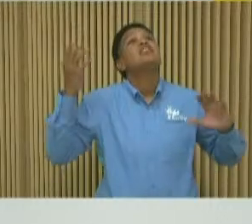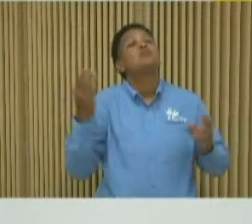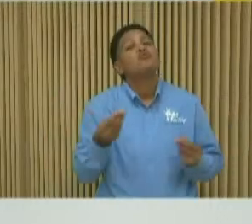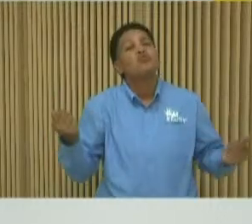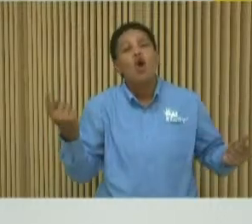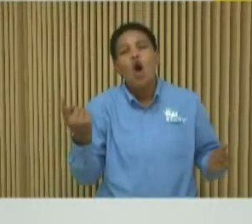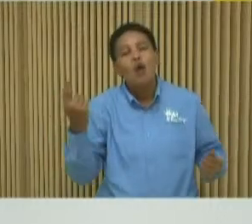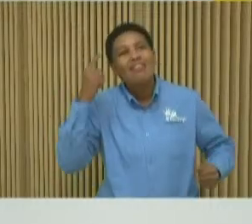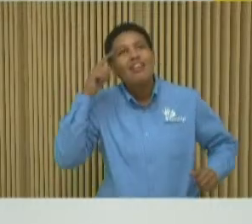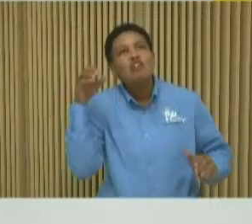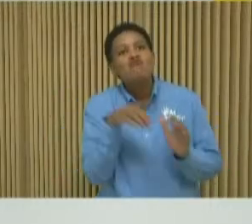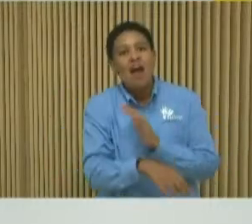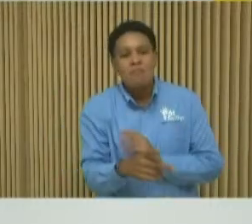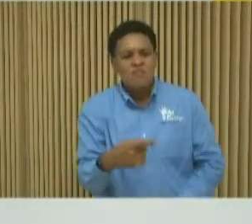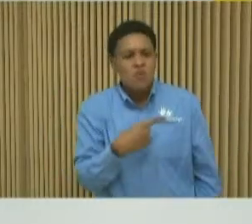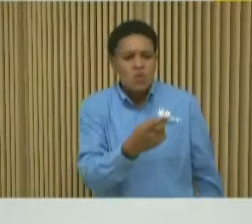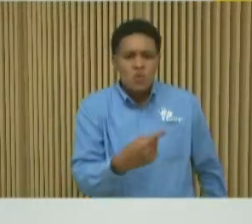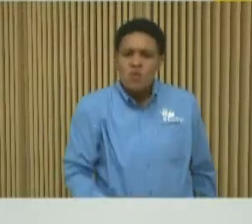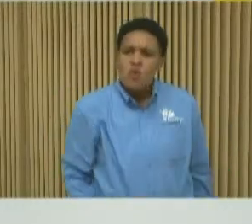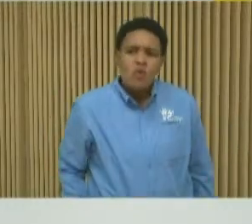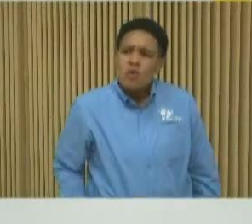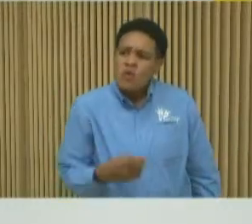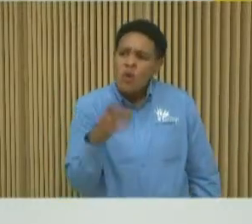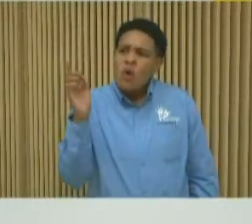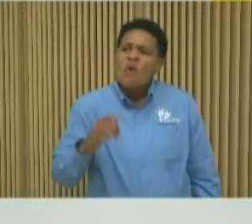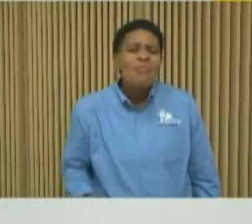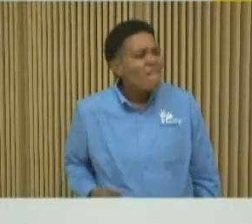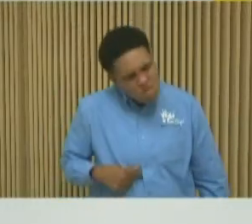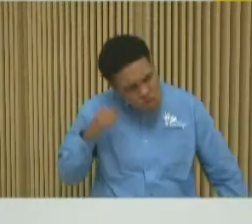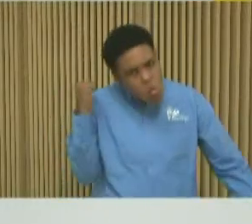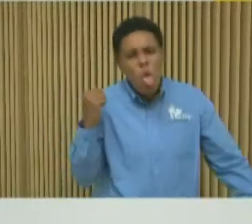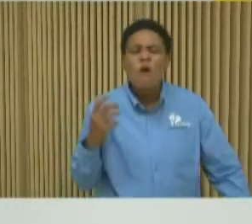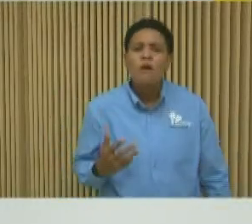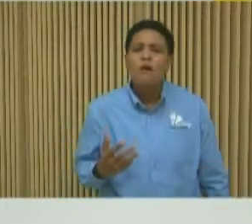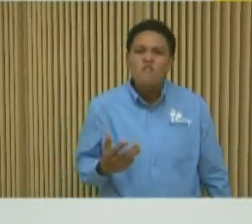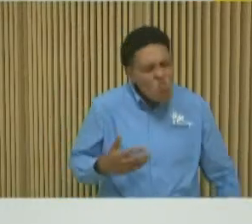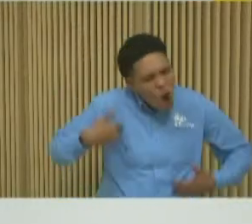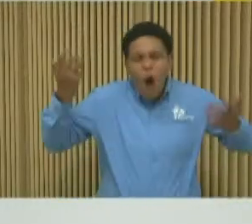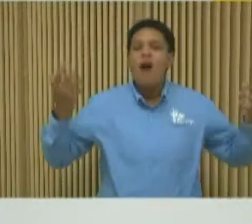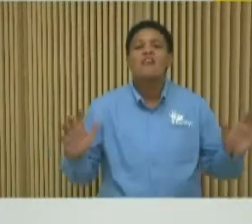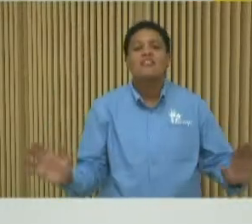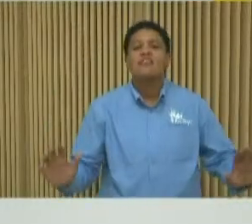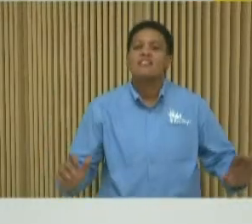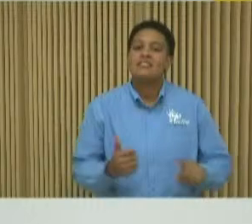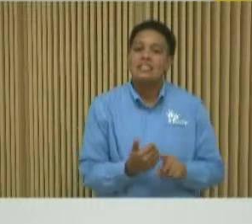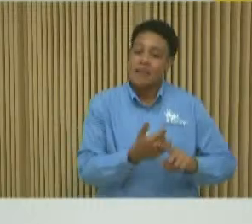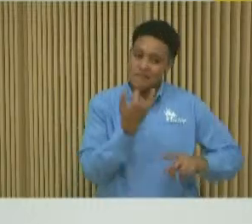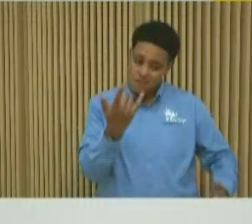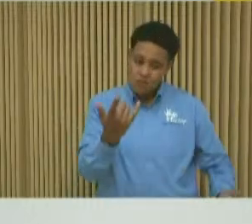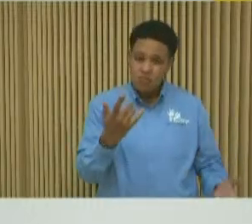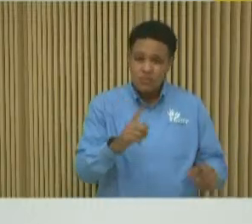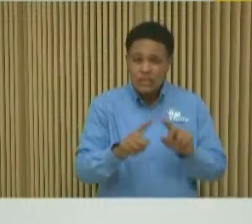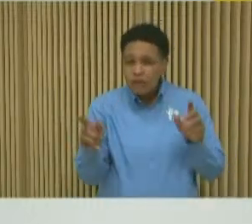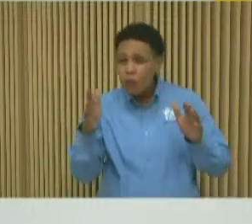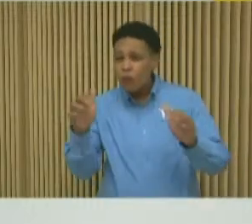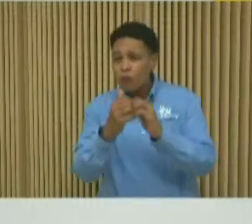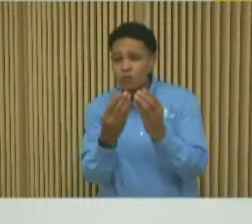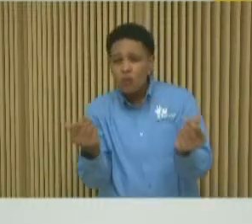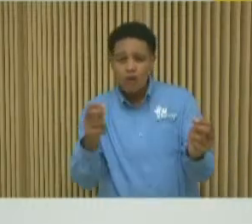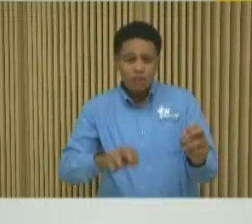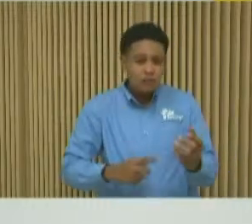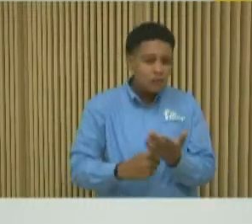from crime. And that's the message I believe everyone is trying to send here today, that you want to take these alternative dispute resolutions